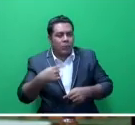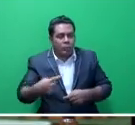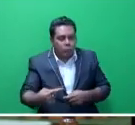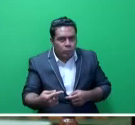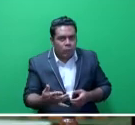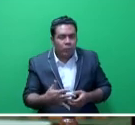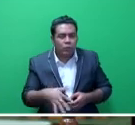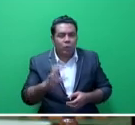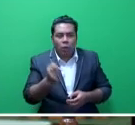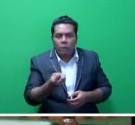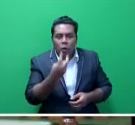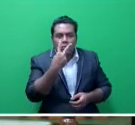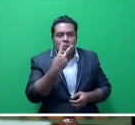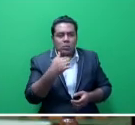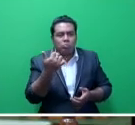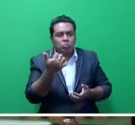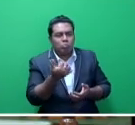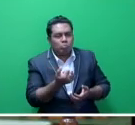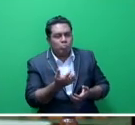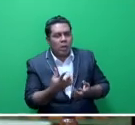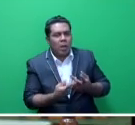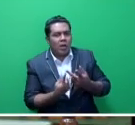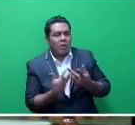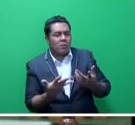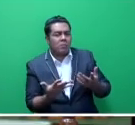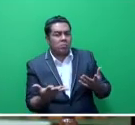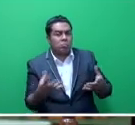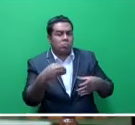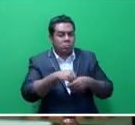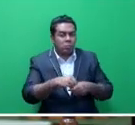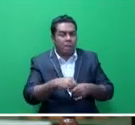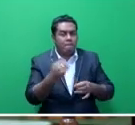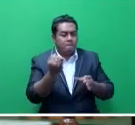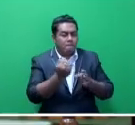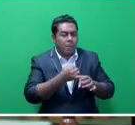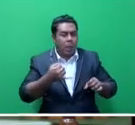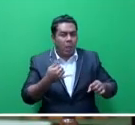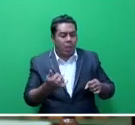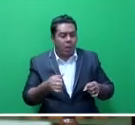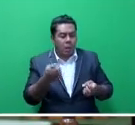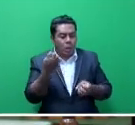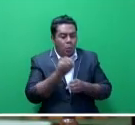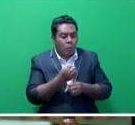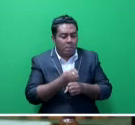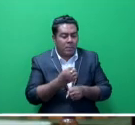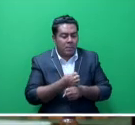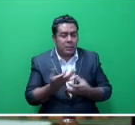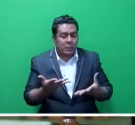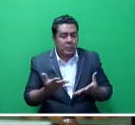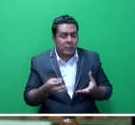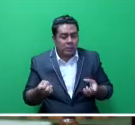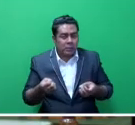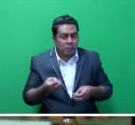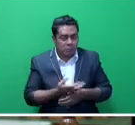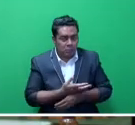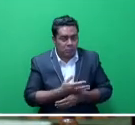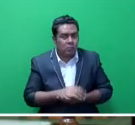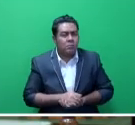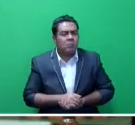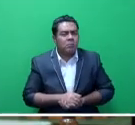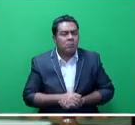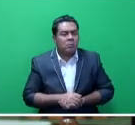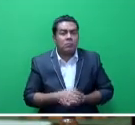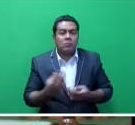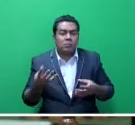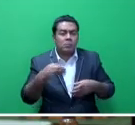of oxygen supplies and other essential medical equipment and supplies. Funding has also been allocated for capital works, including